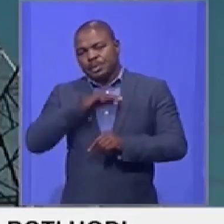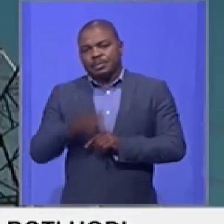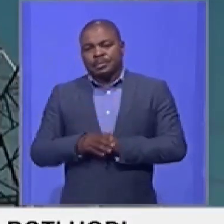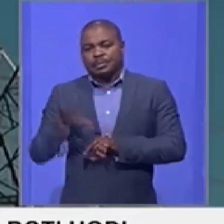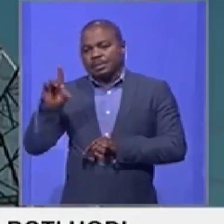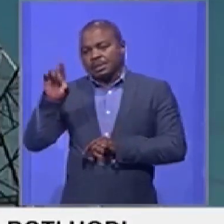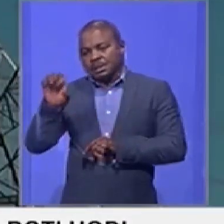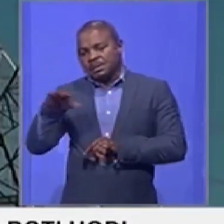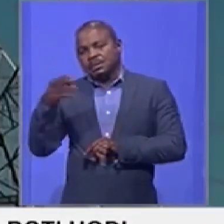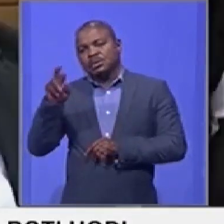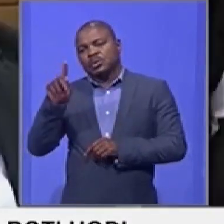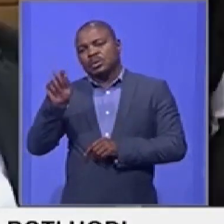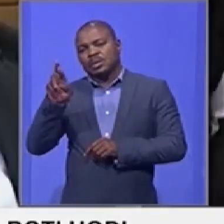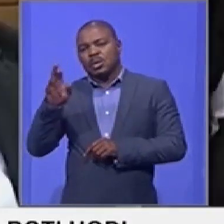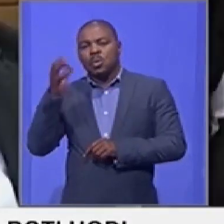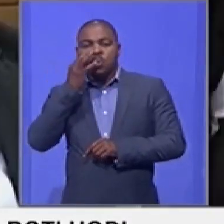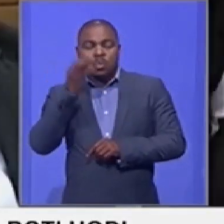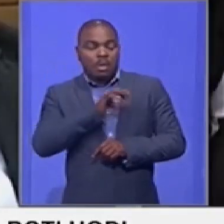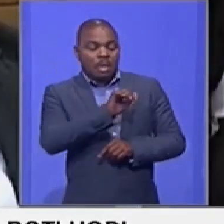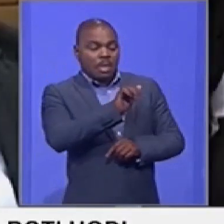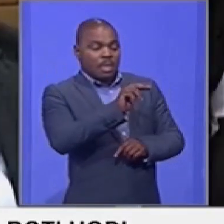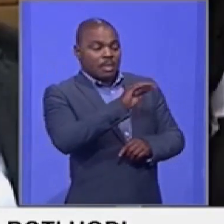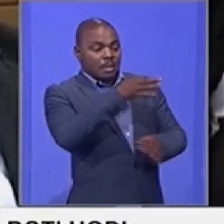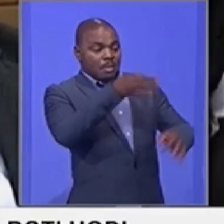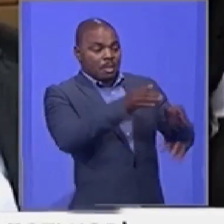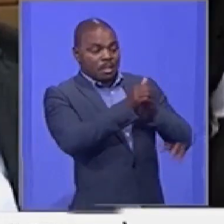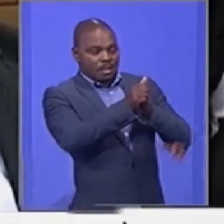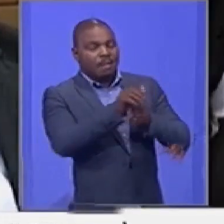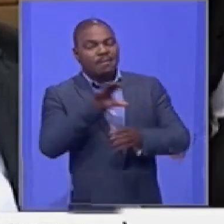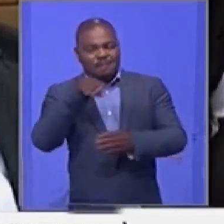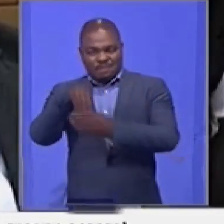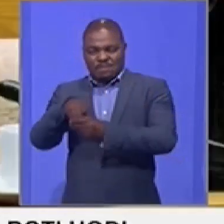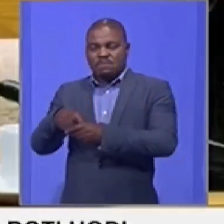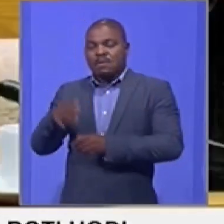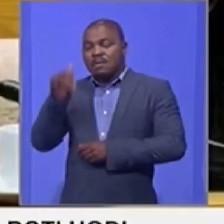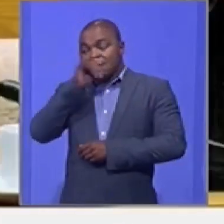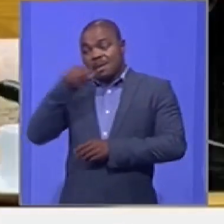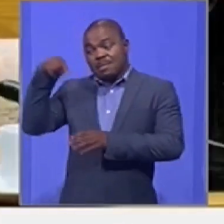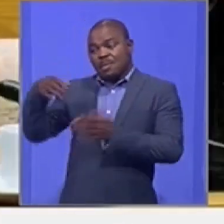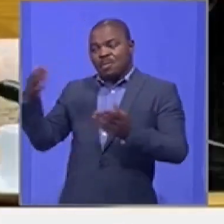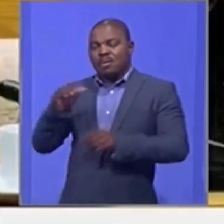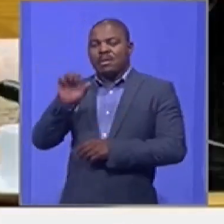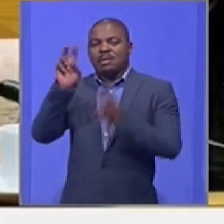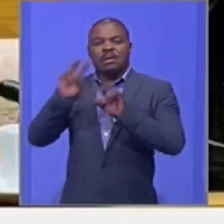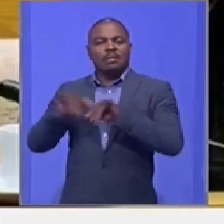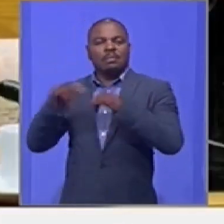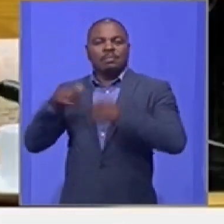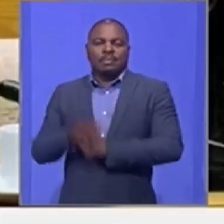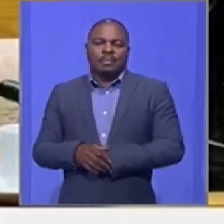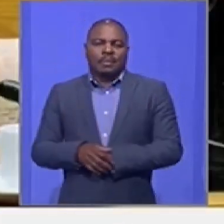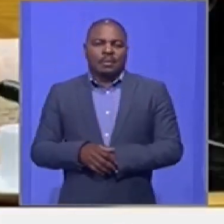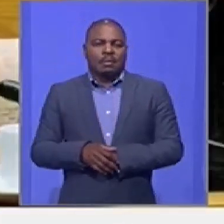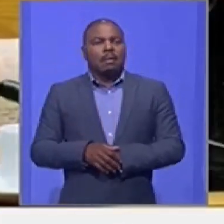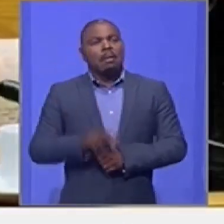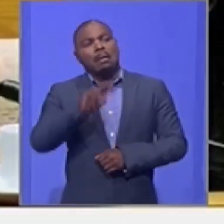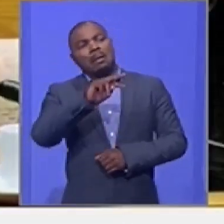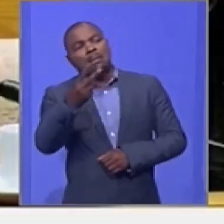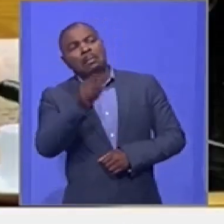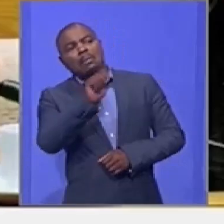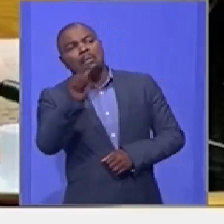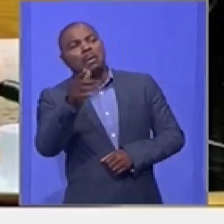na le baeteledipele ba sepolotiki ba ANC ba ba amega mo bosenying jwa Eskom. Why are we not pursuing the others in